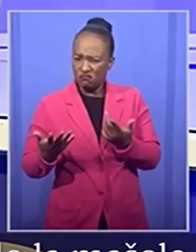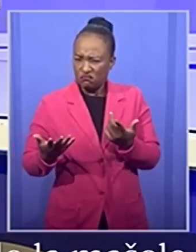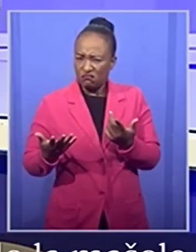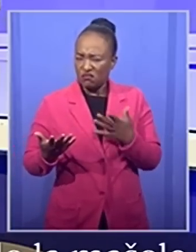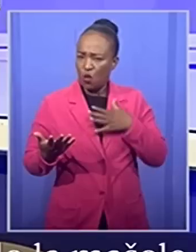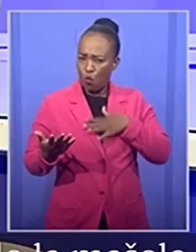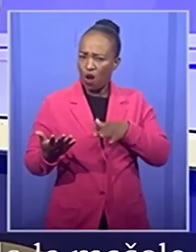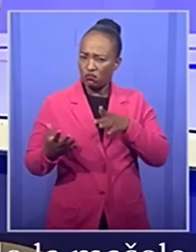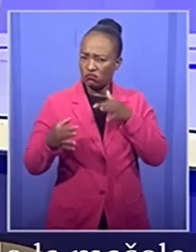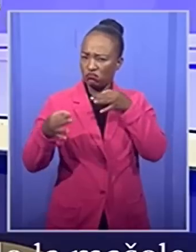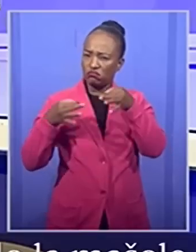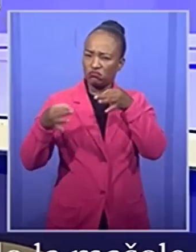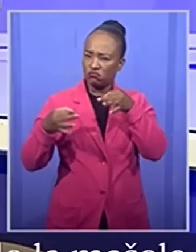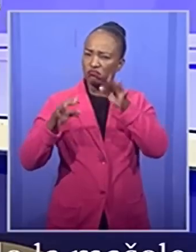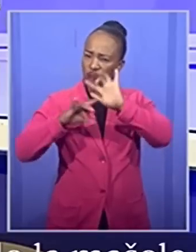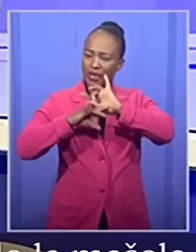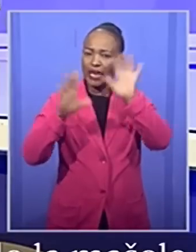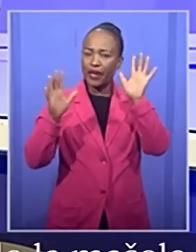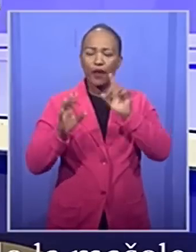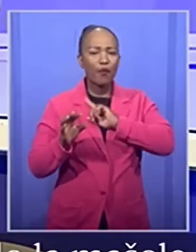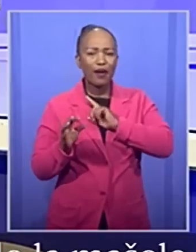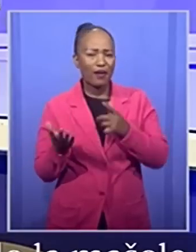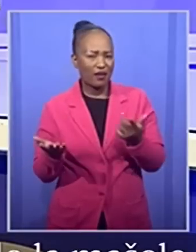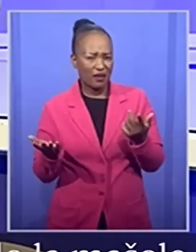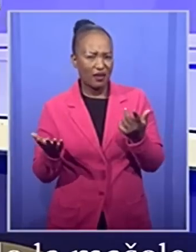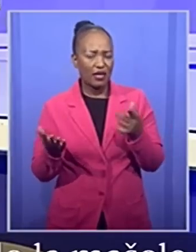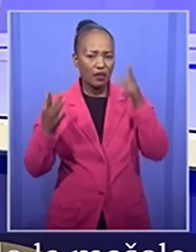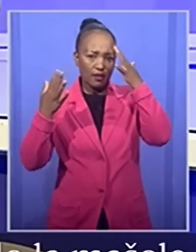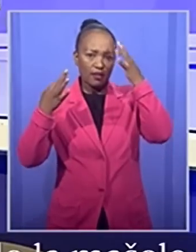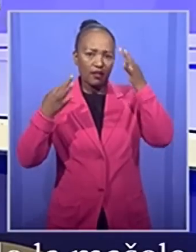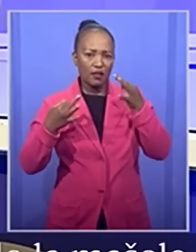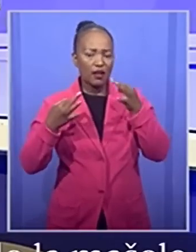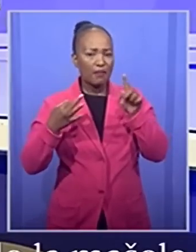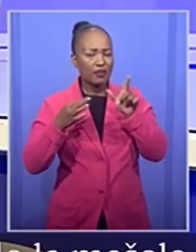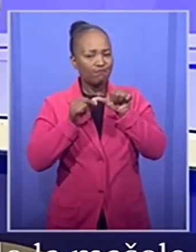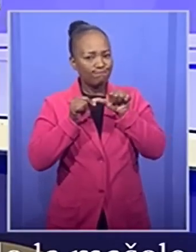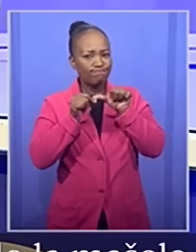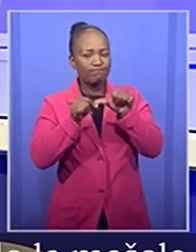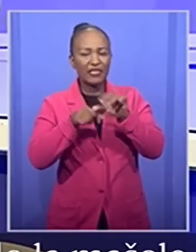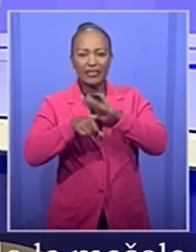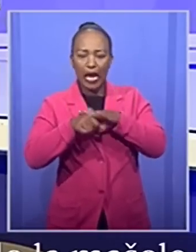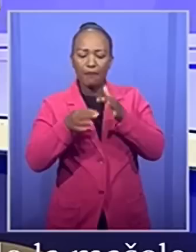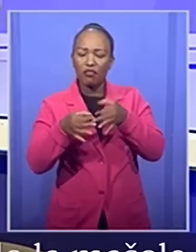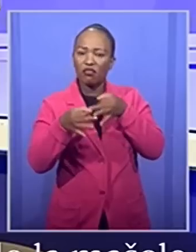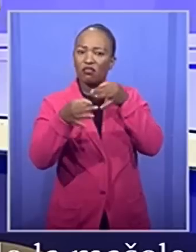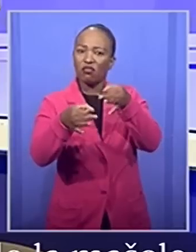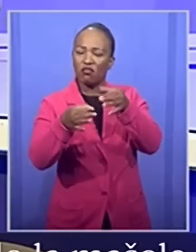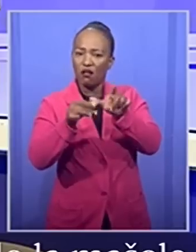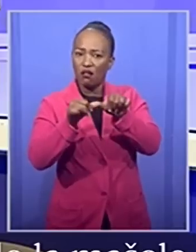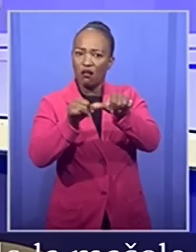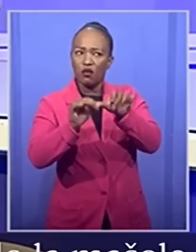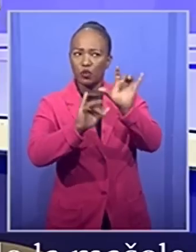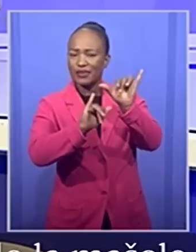gore ke eng seo se dirilego gore go tšewe sephetho sa go katološa nako ya go tšwela pele ga mašole go